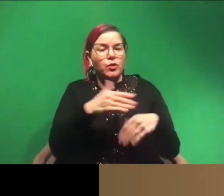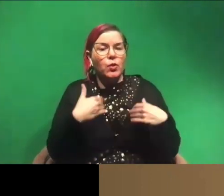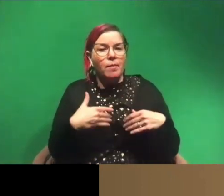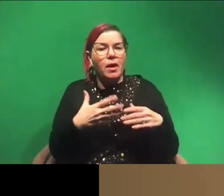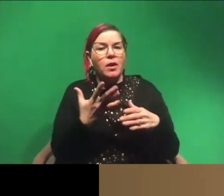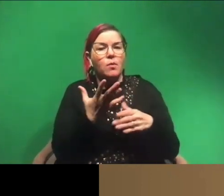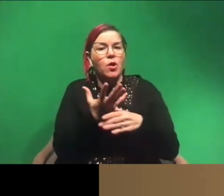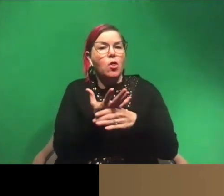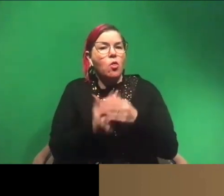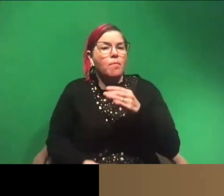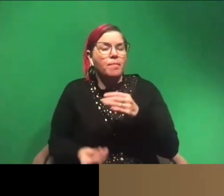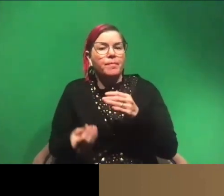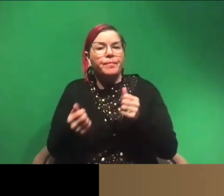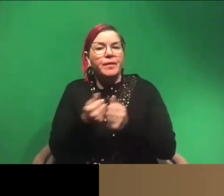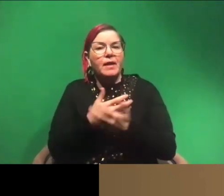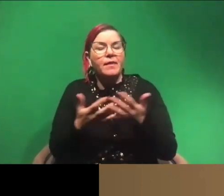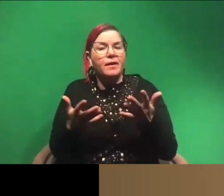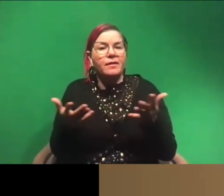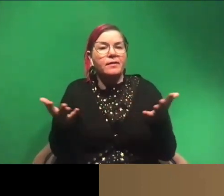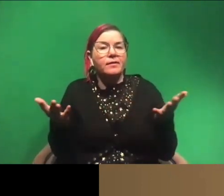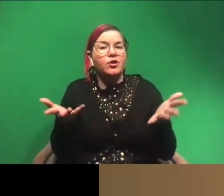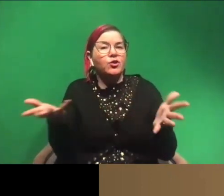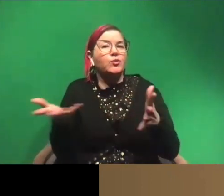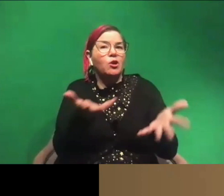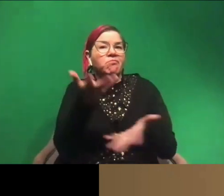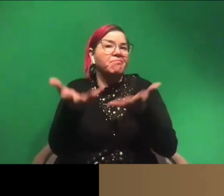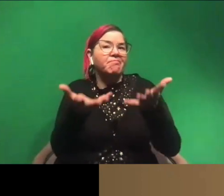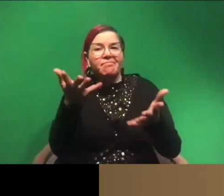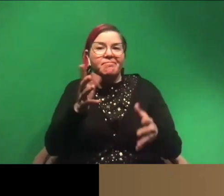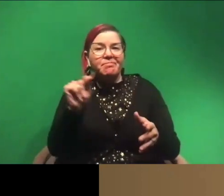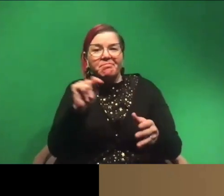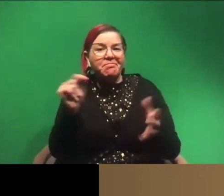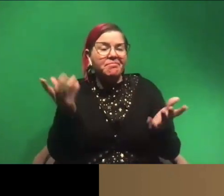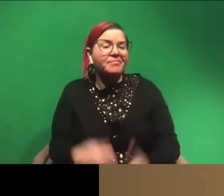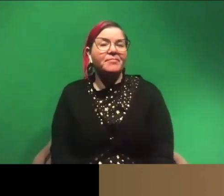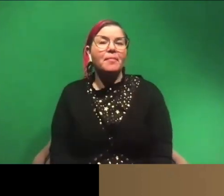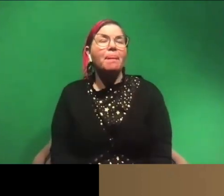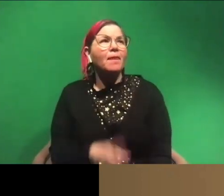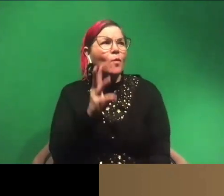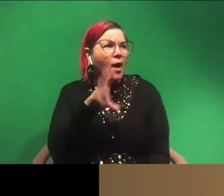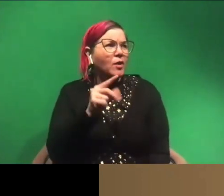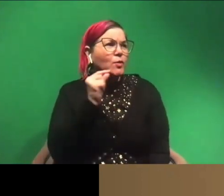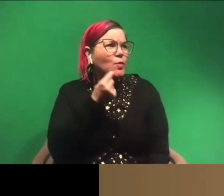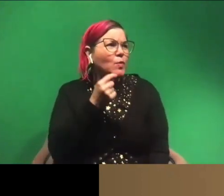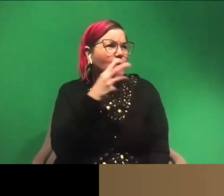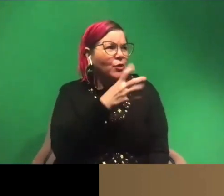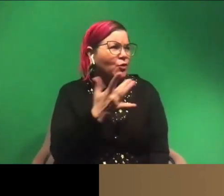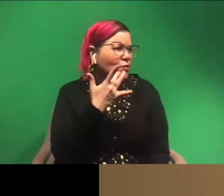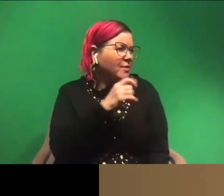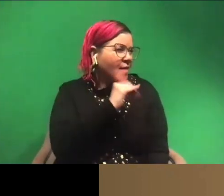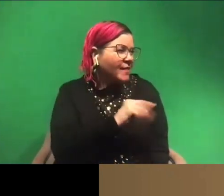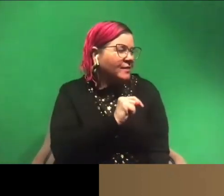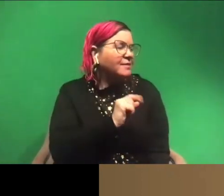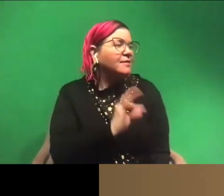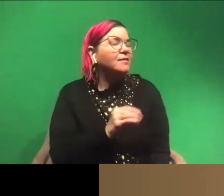away anything that you might be excreting. Wild, cool, weird, and gross. I love that. Yep.